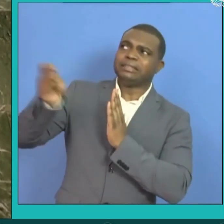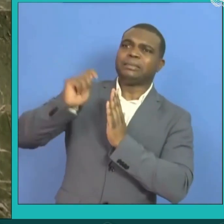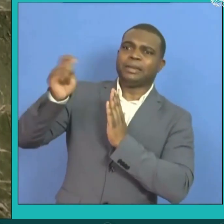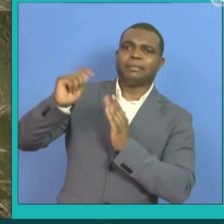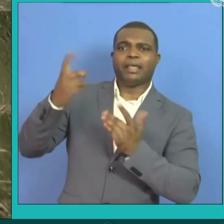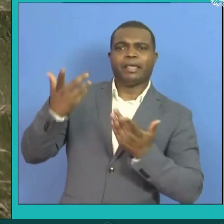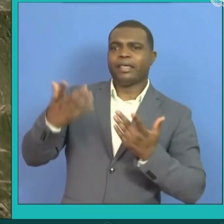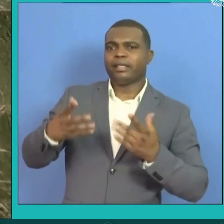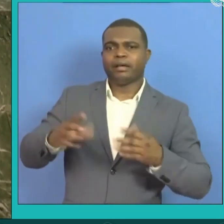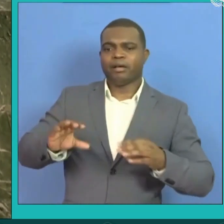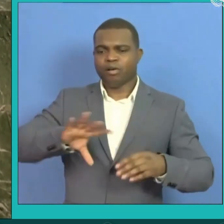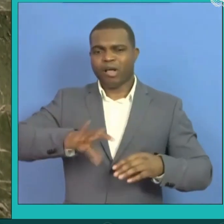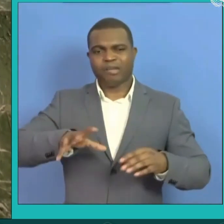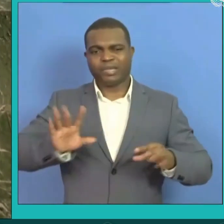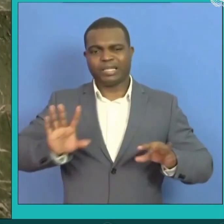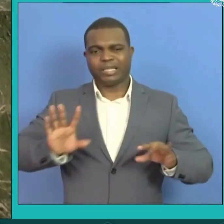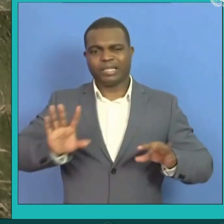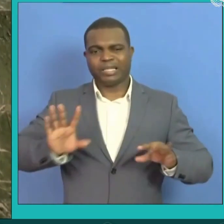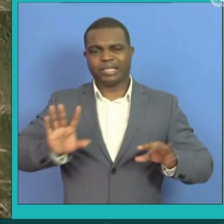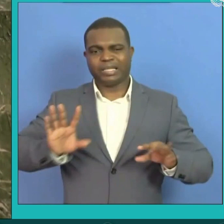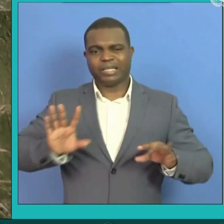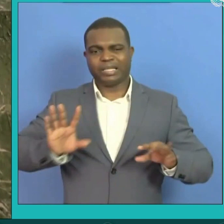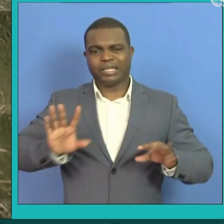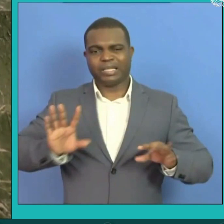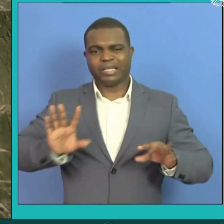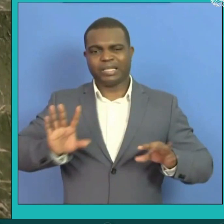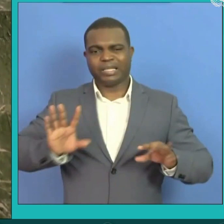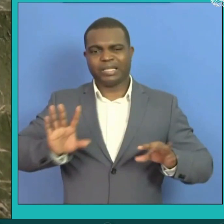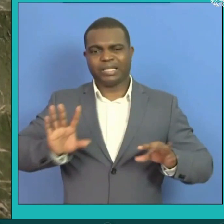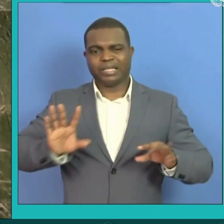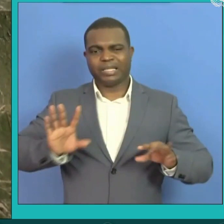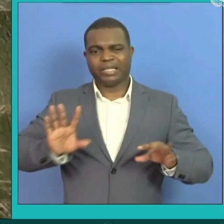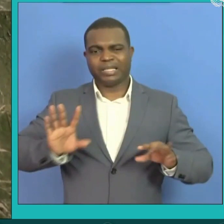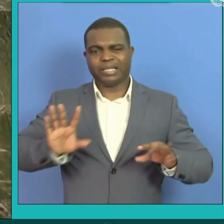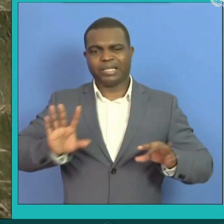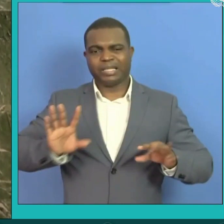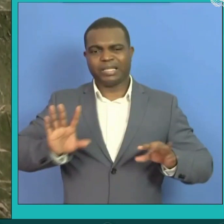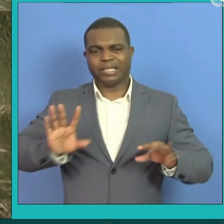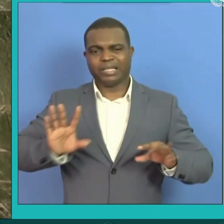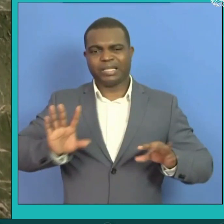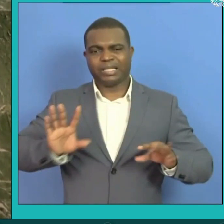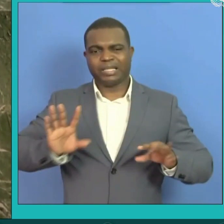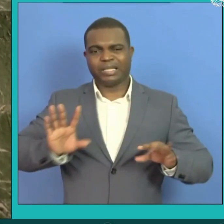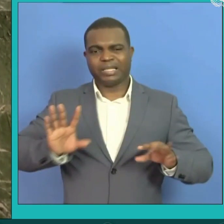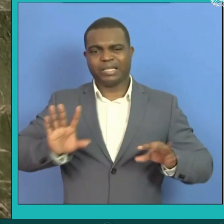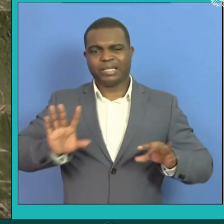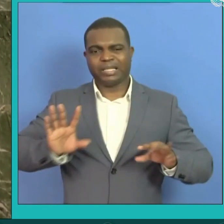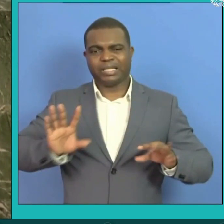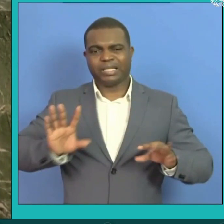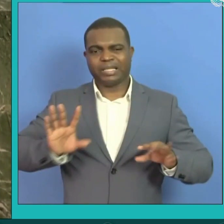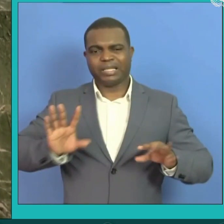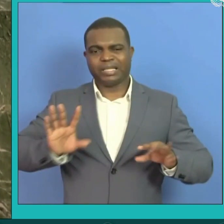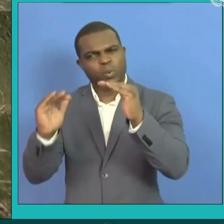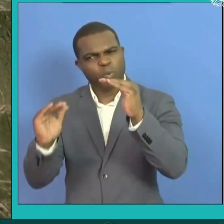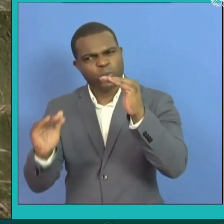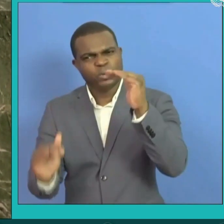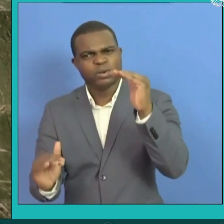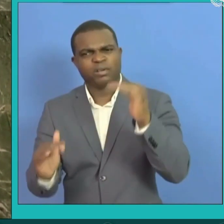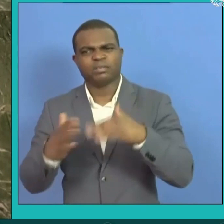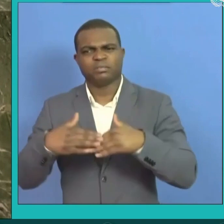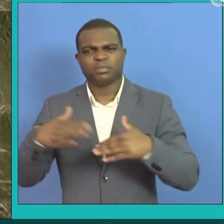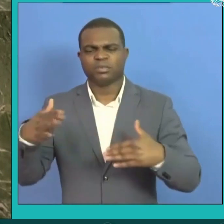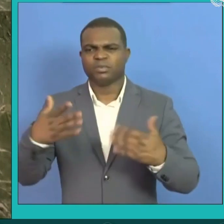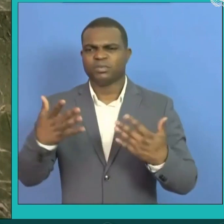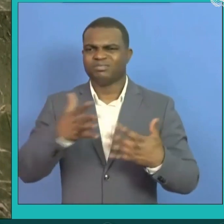at this high-level meeting of the General Assembly on the midterm review of the implementation of the Sendai Framework for Disaster Risk